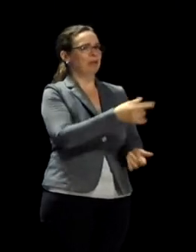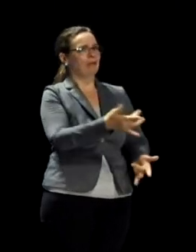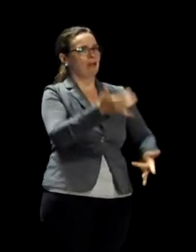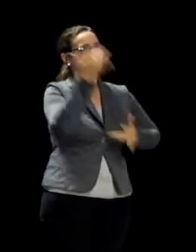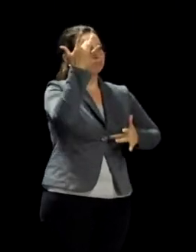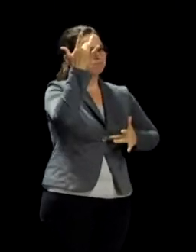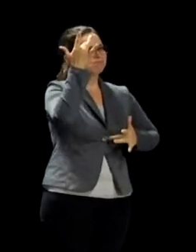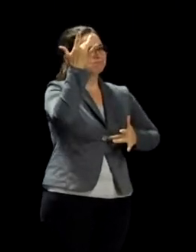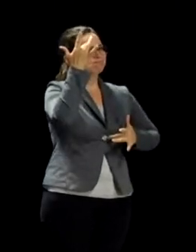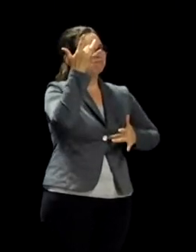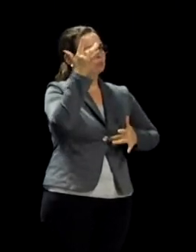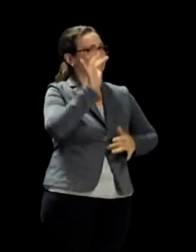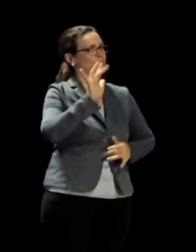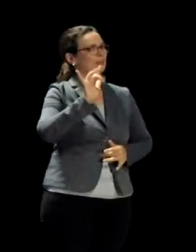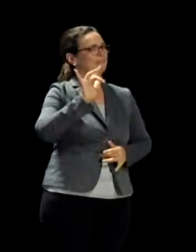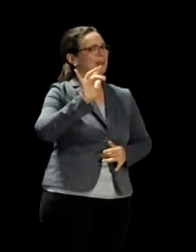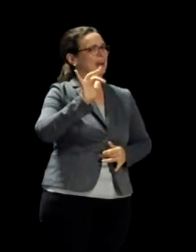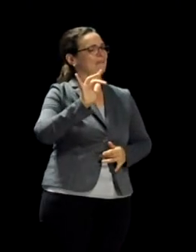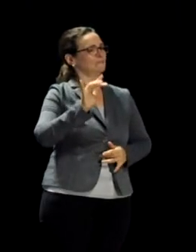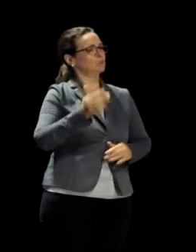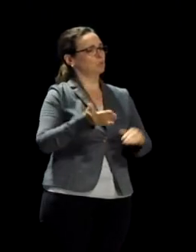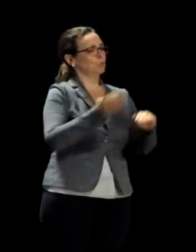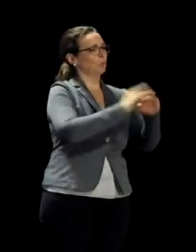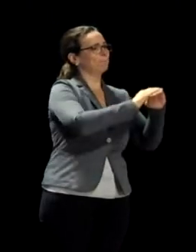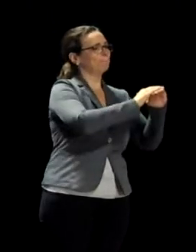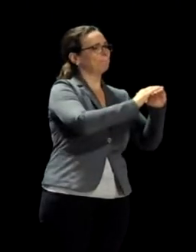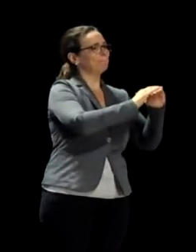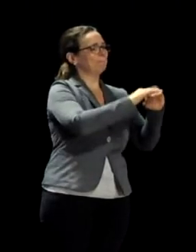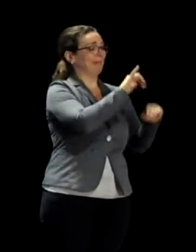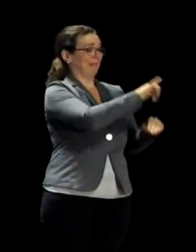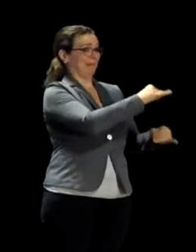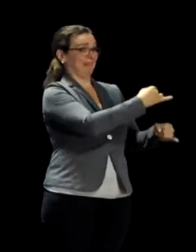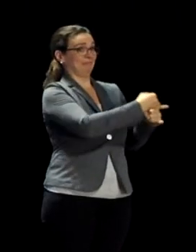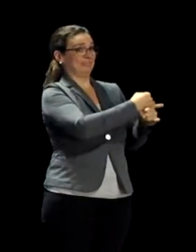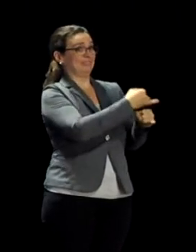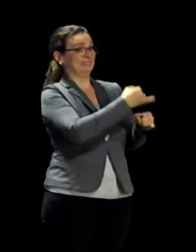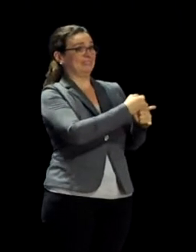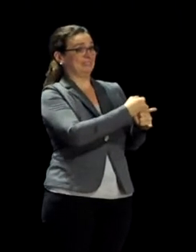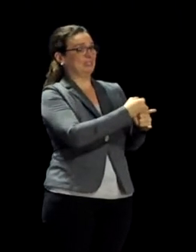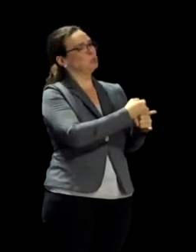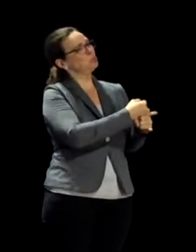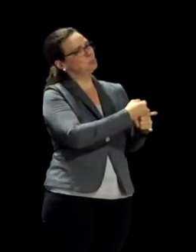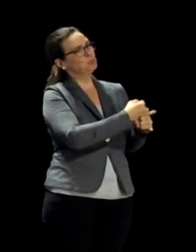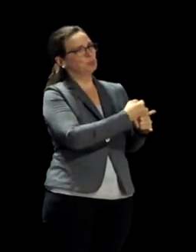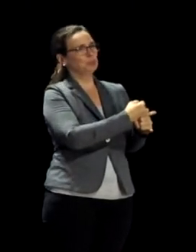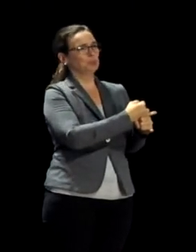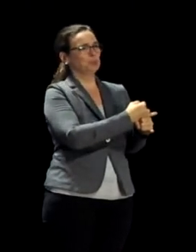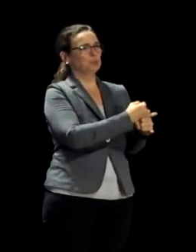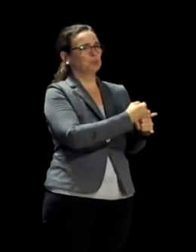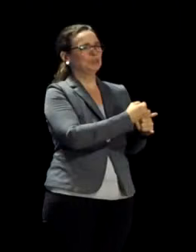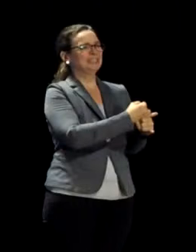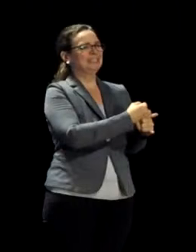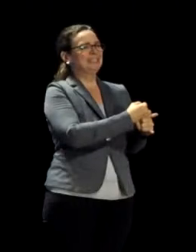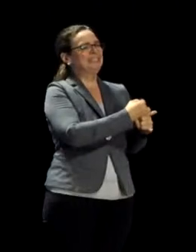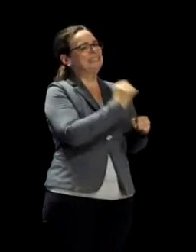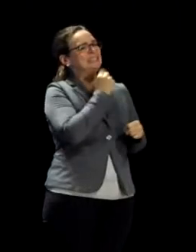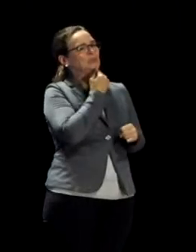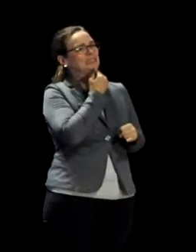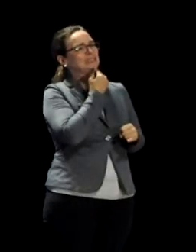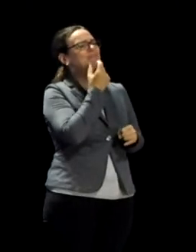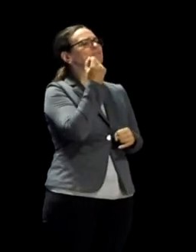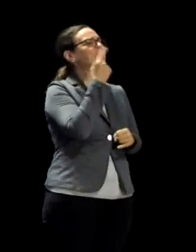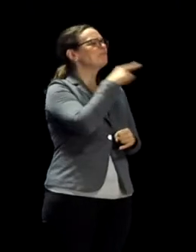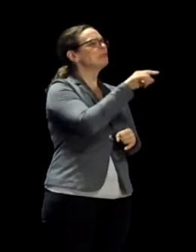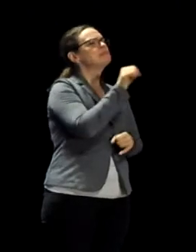data. At this facility, this is not of the level of medical care of a nursing home, so it's been